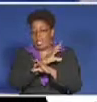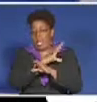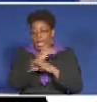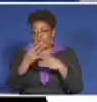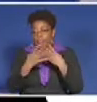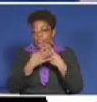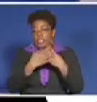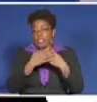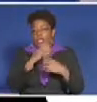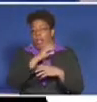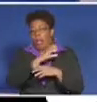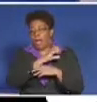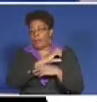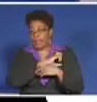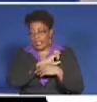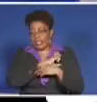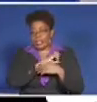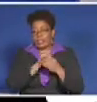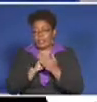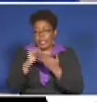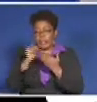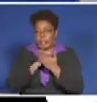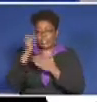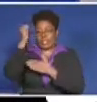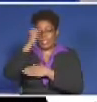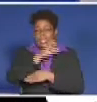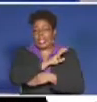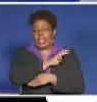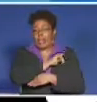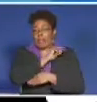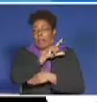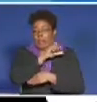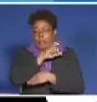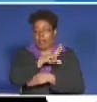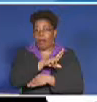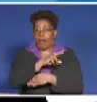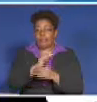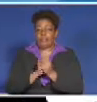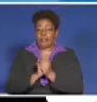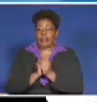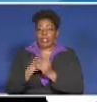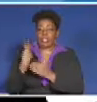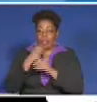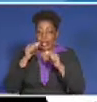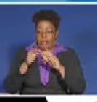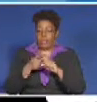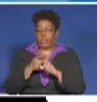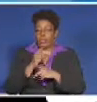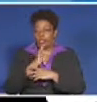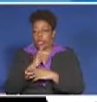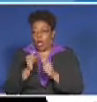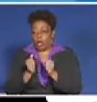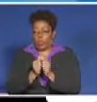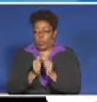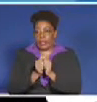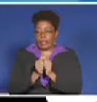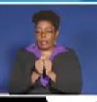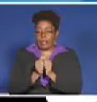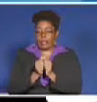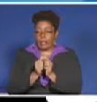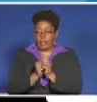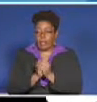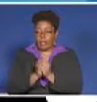officers. Executive Chairman, Inspector Sonny Miller. We were able to speak with the carrier of the